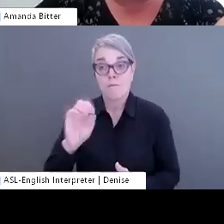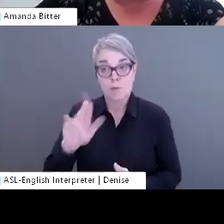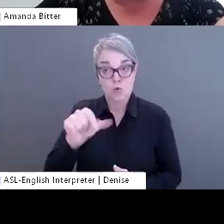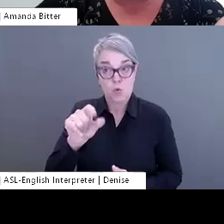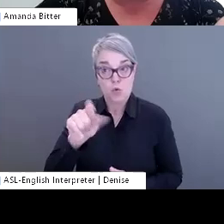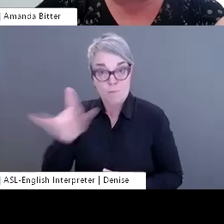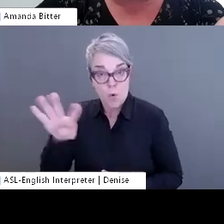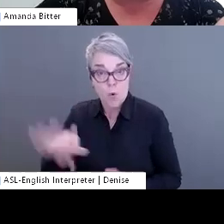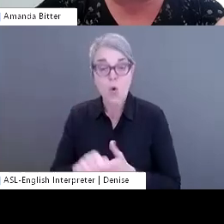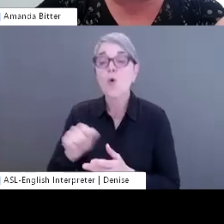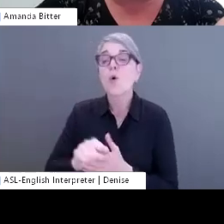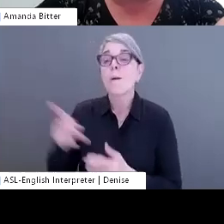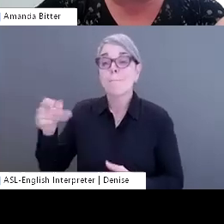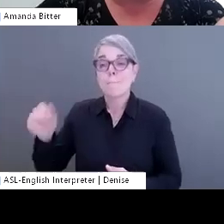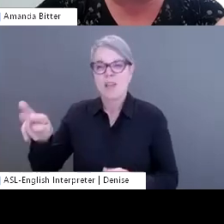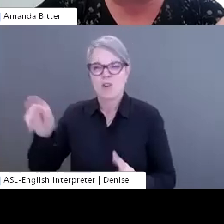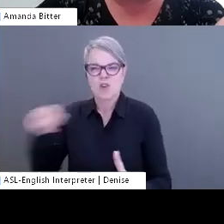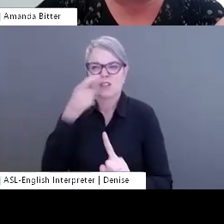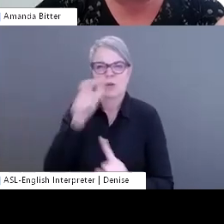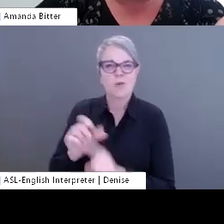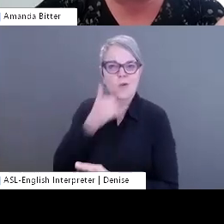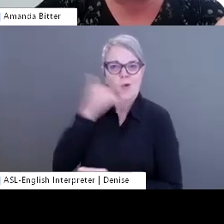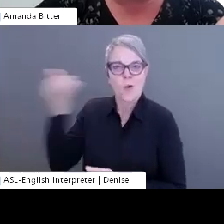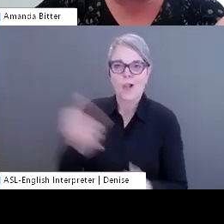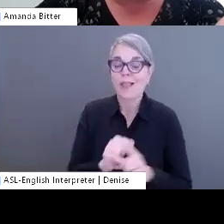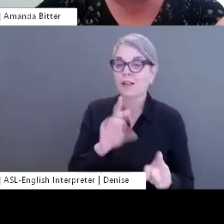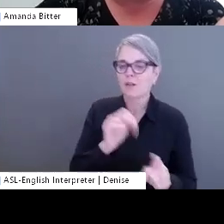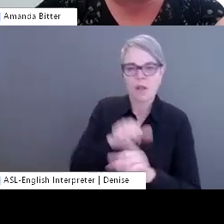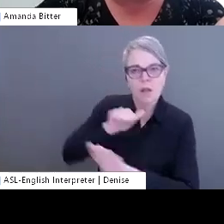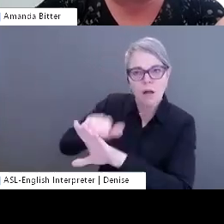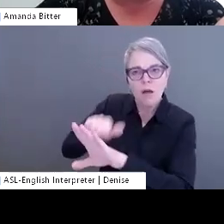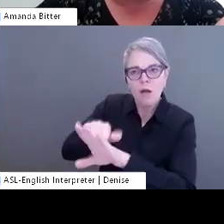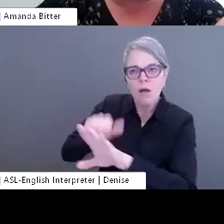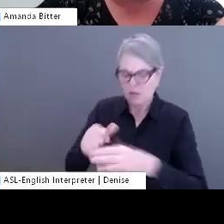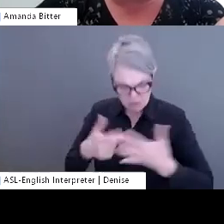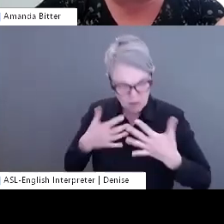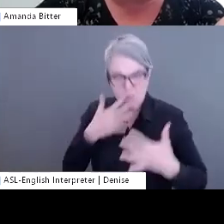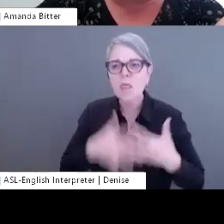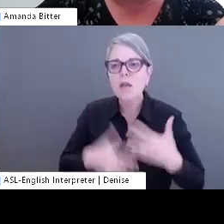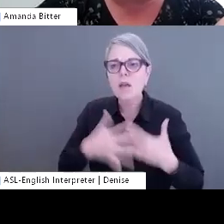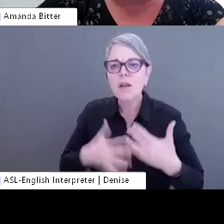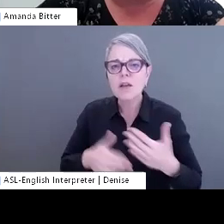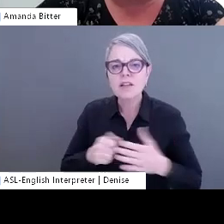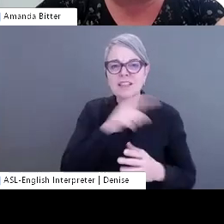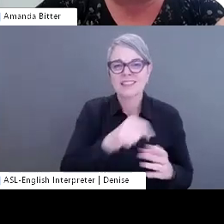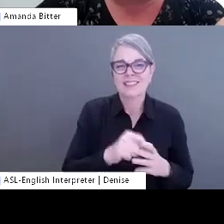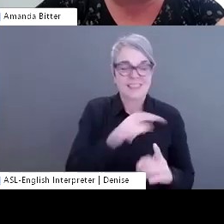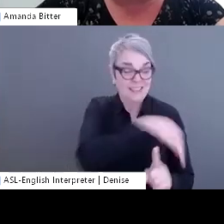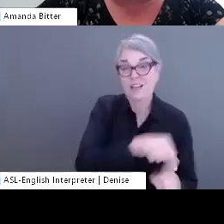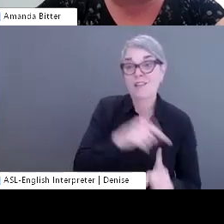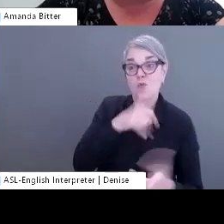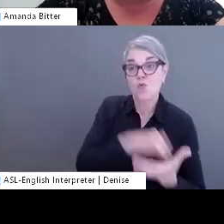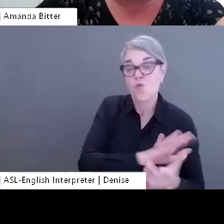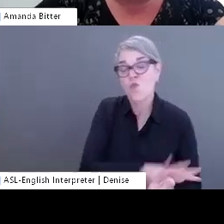a neighbor and Donald knocked on their door and was bleeding. Peter was advised by Donald that Rita had jumped on his back and bit his hand, causing